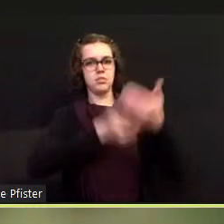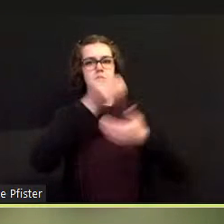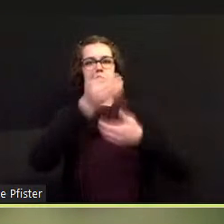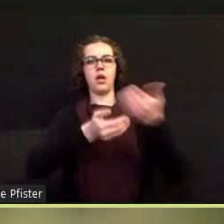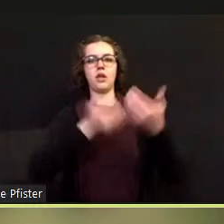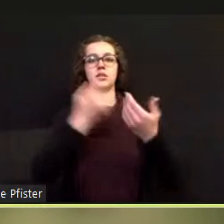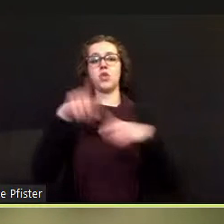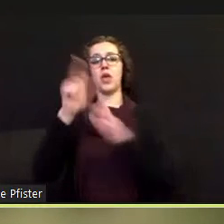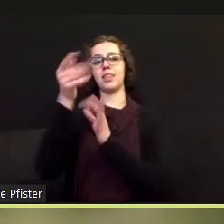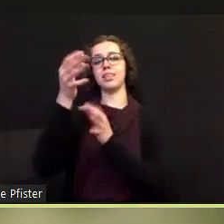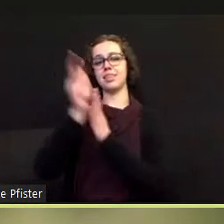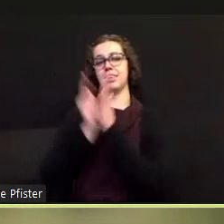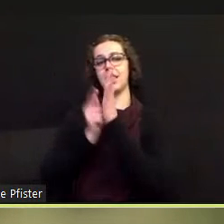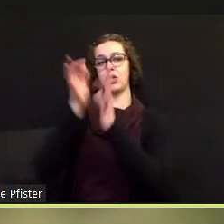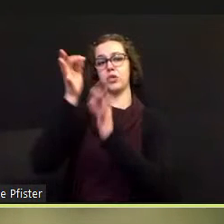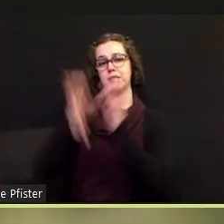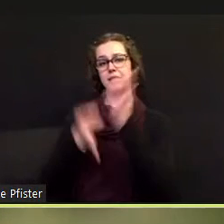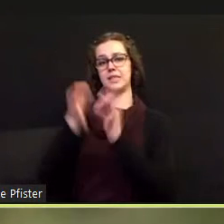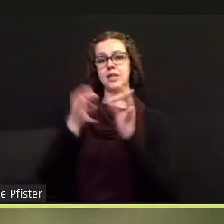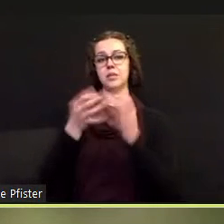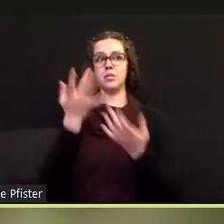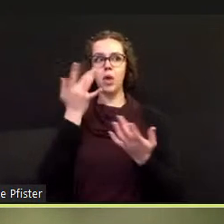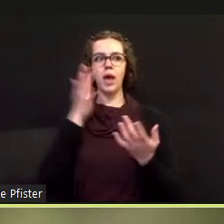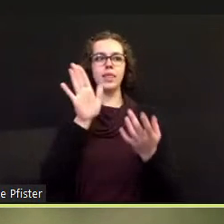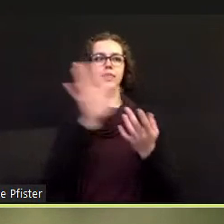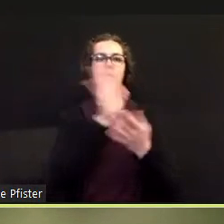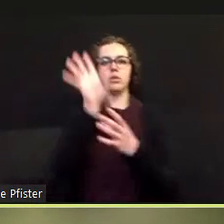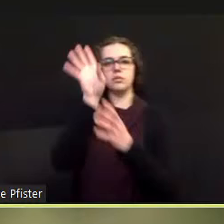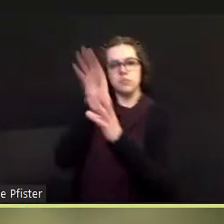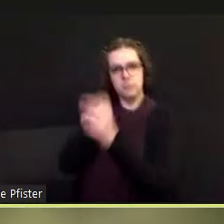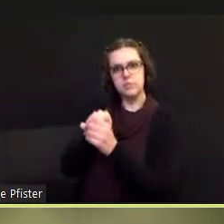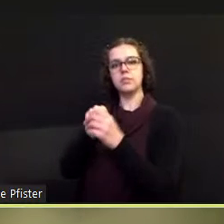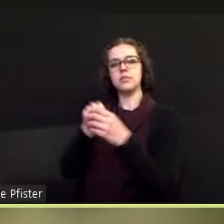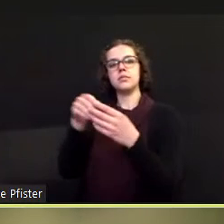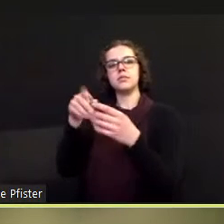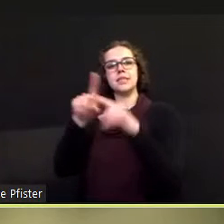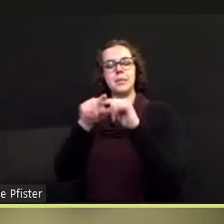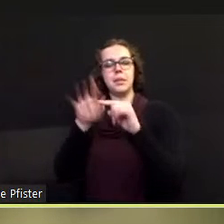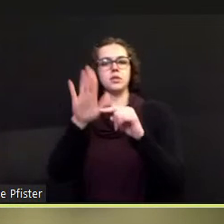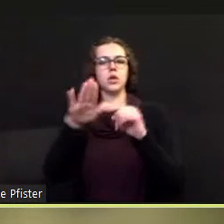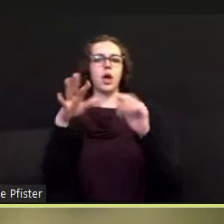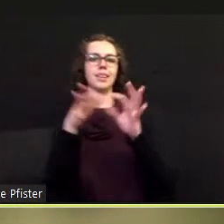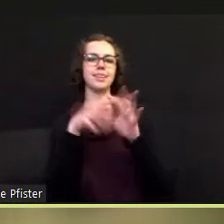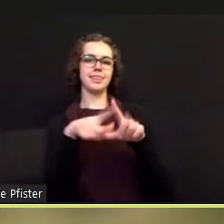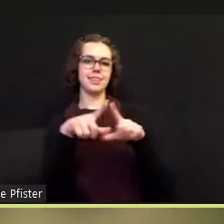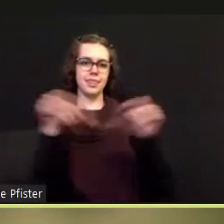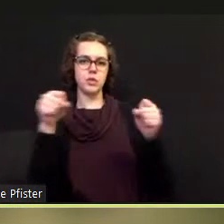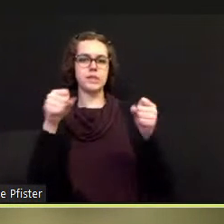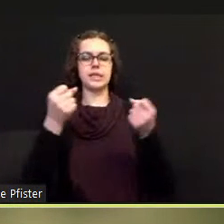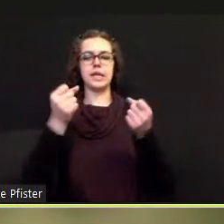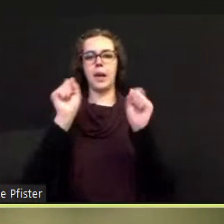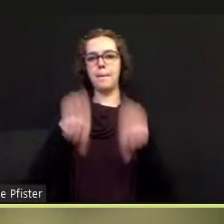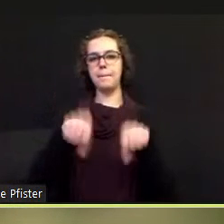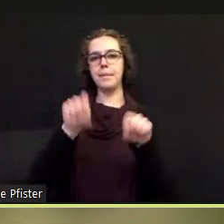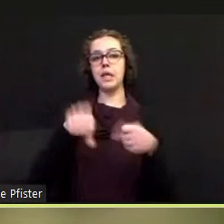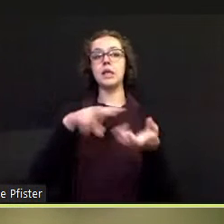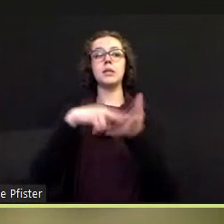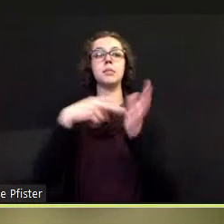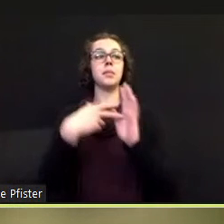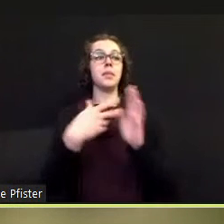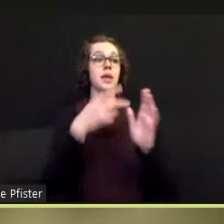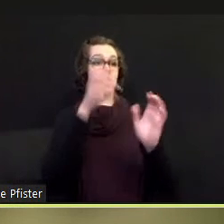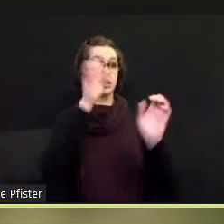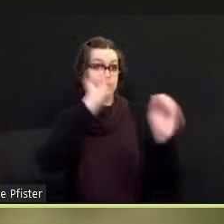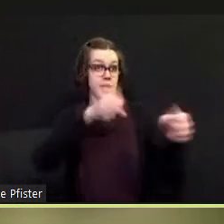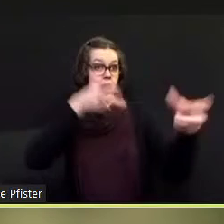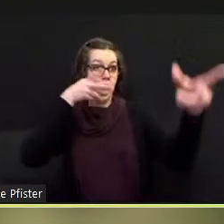their participation relies on their linguistic abilities, specifically their linguistic ability in English or a signed language if